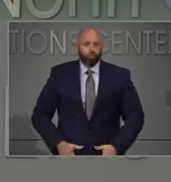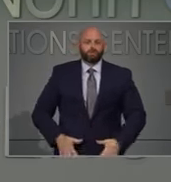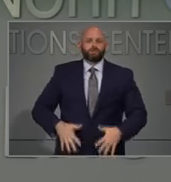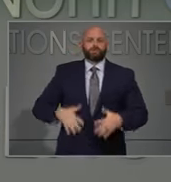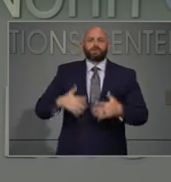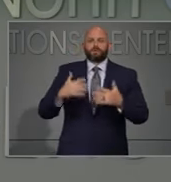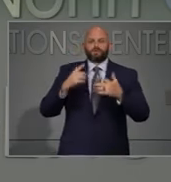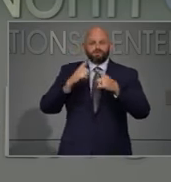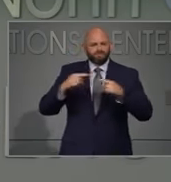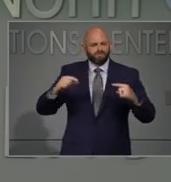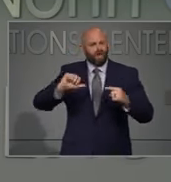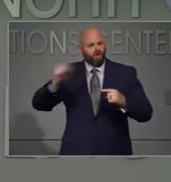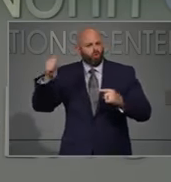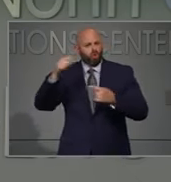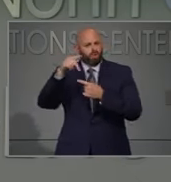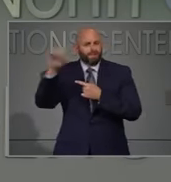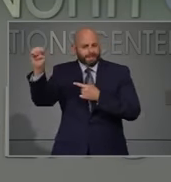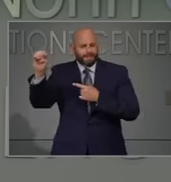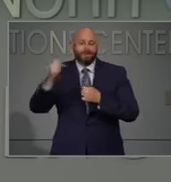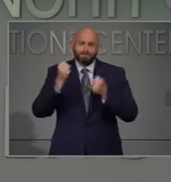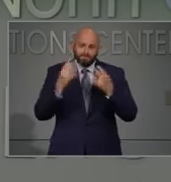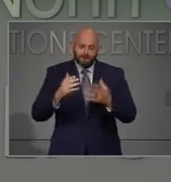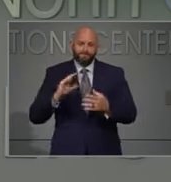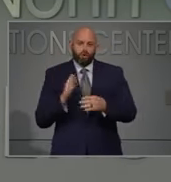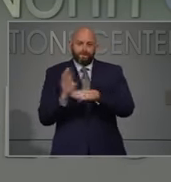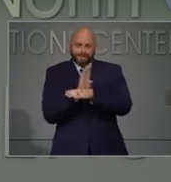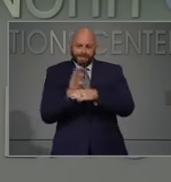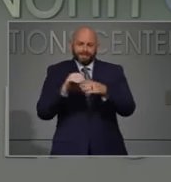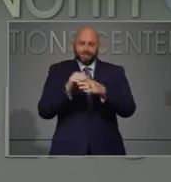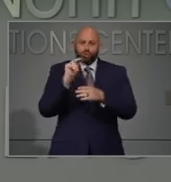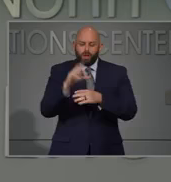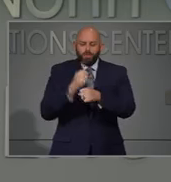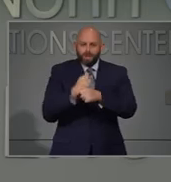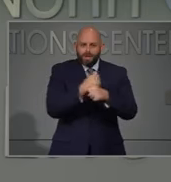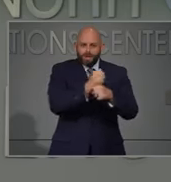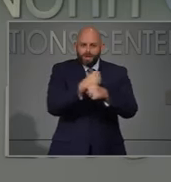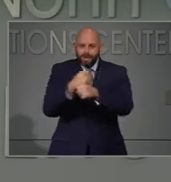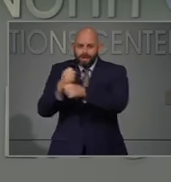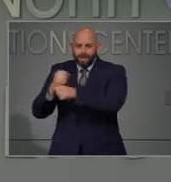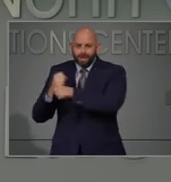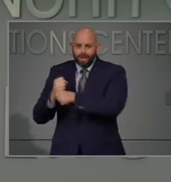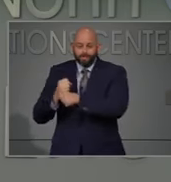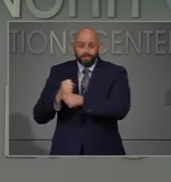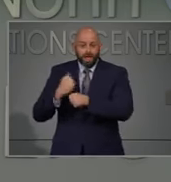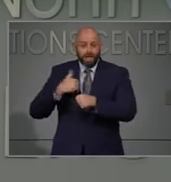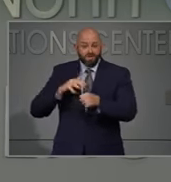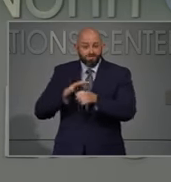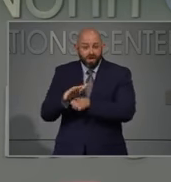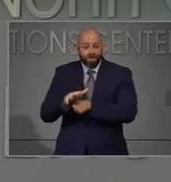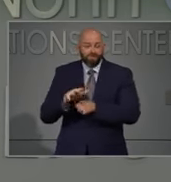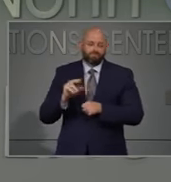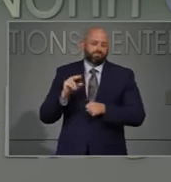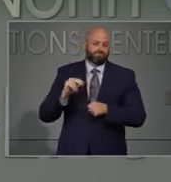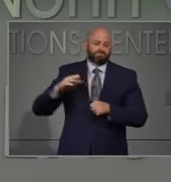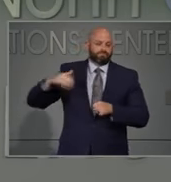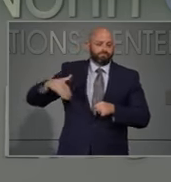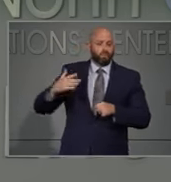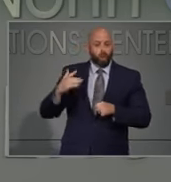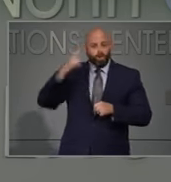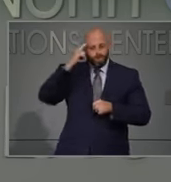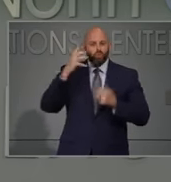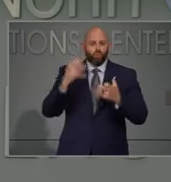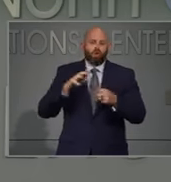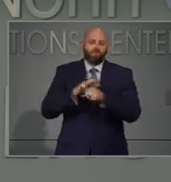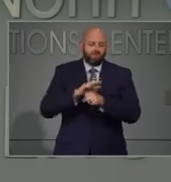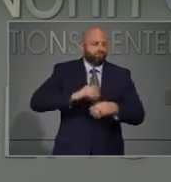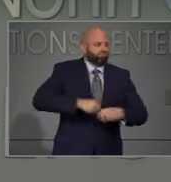and other personal protective equipment that's so important. No, we don't yet have enough because we want to spread it out